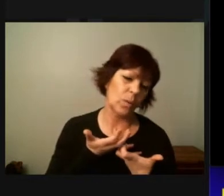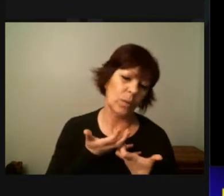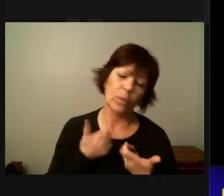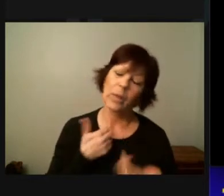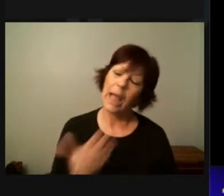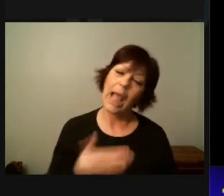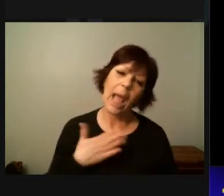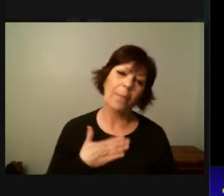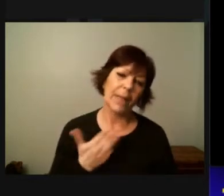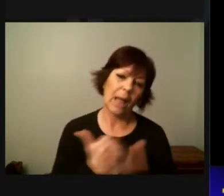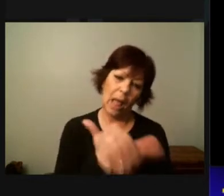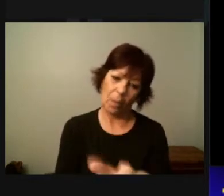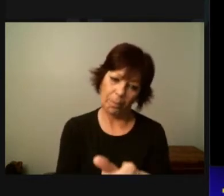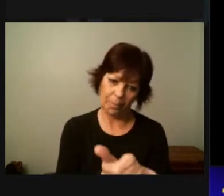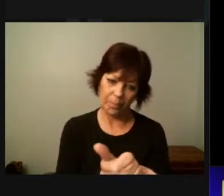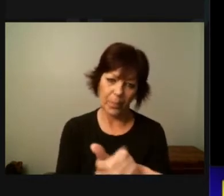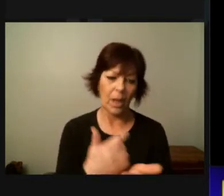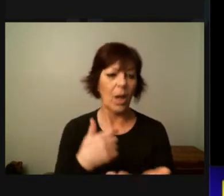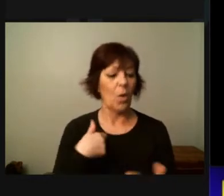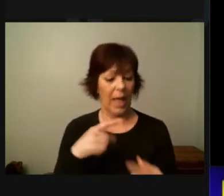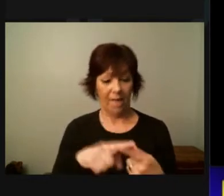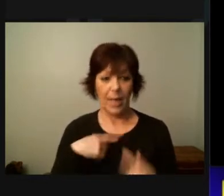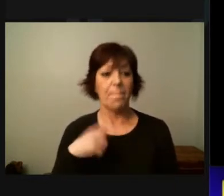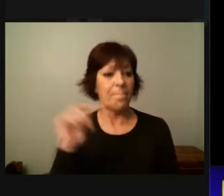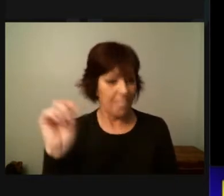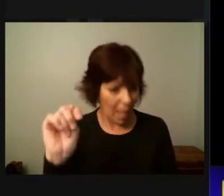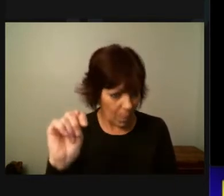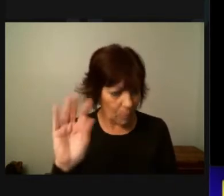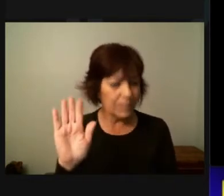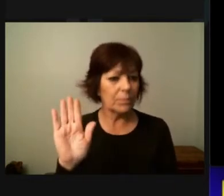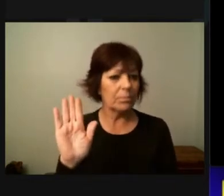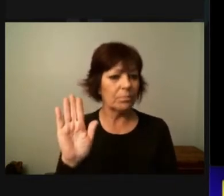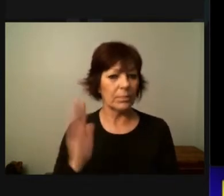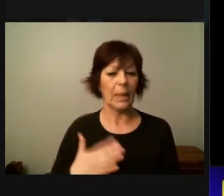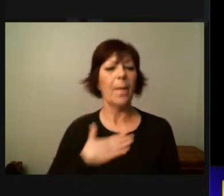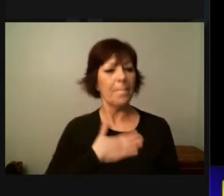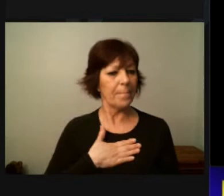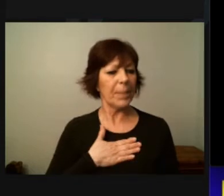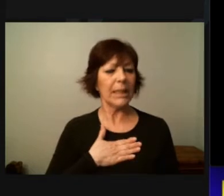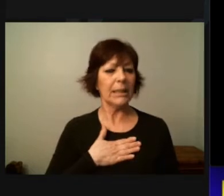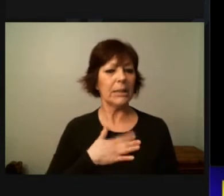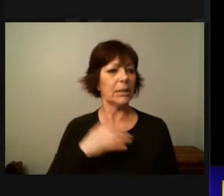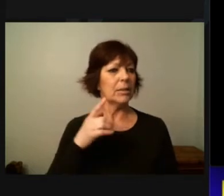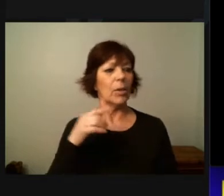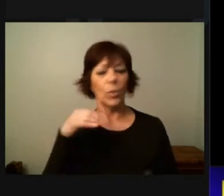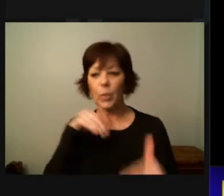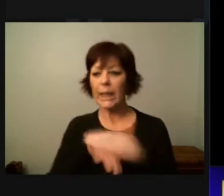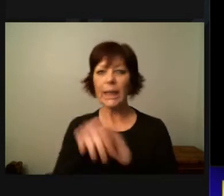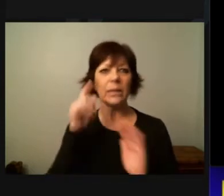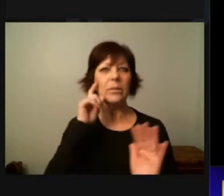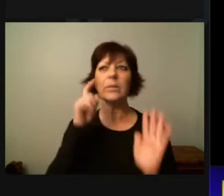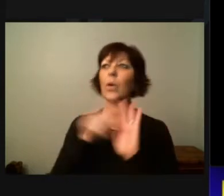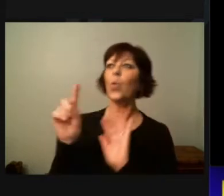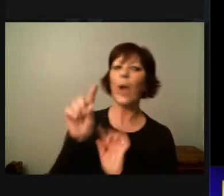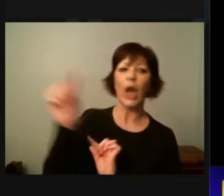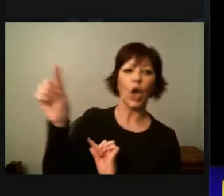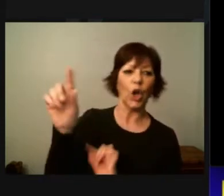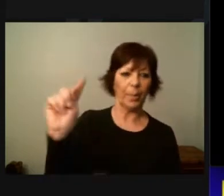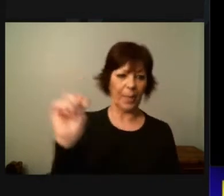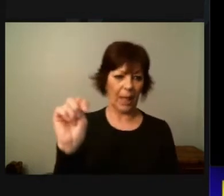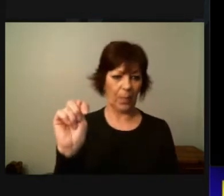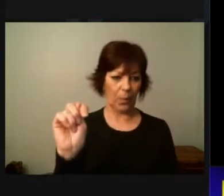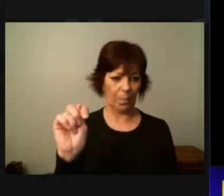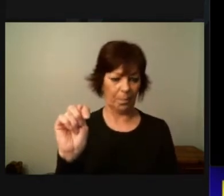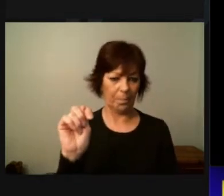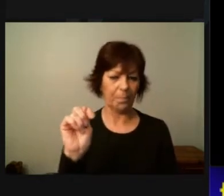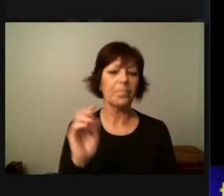you. There are bathrooms. So please try to take notice of those when you come in the door. If they're